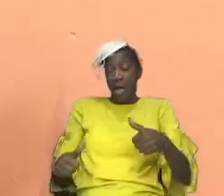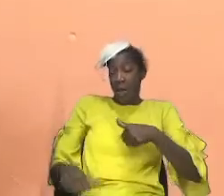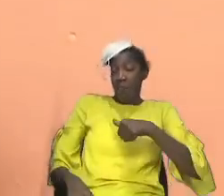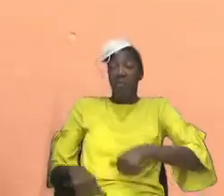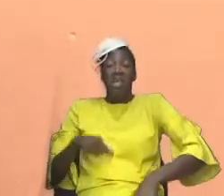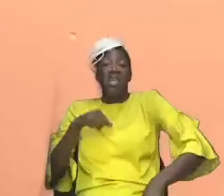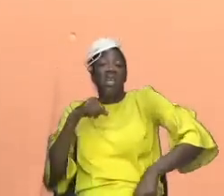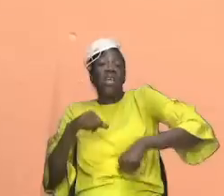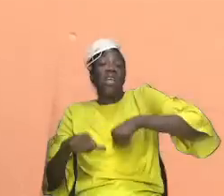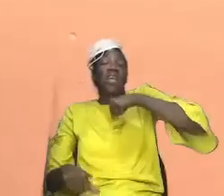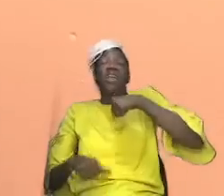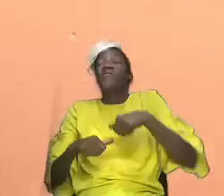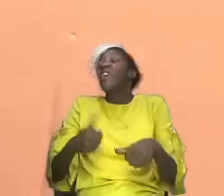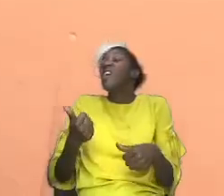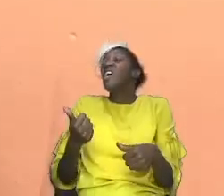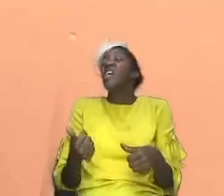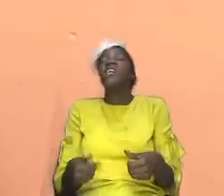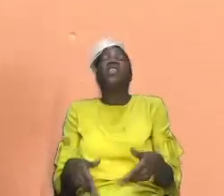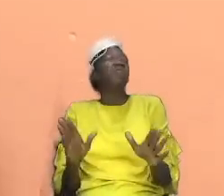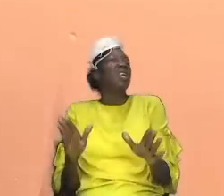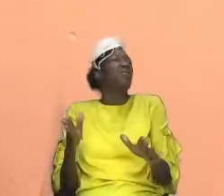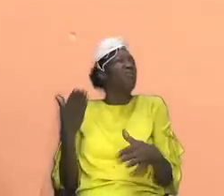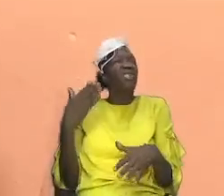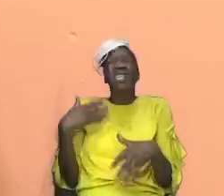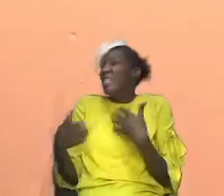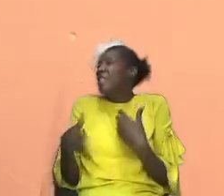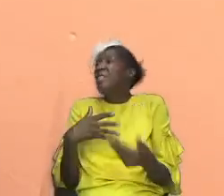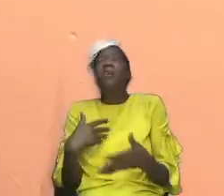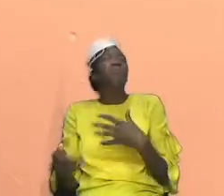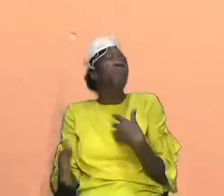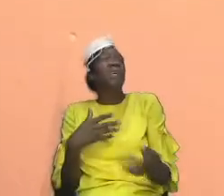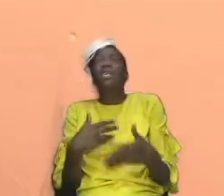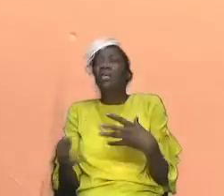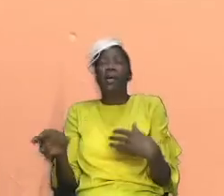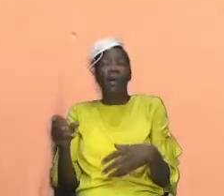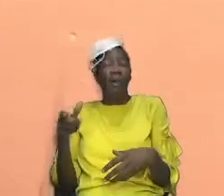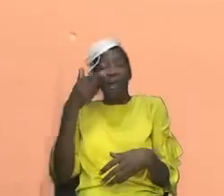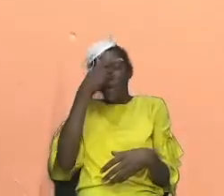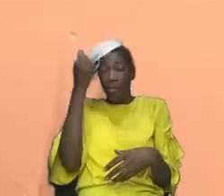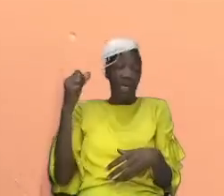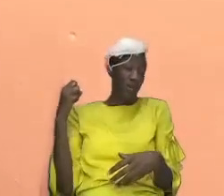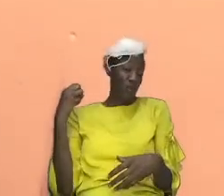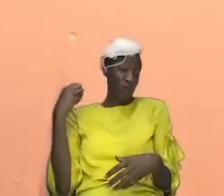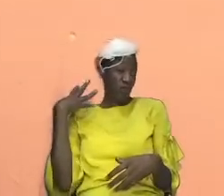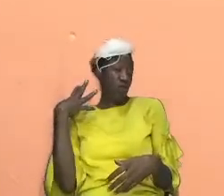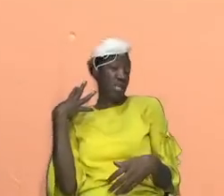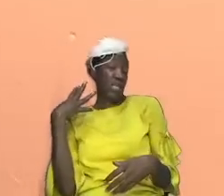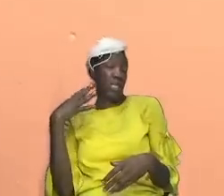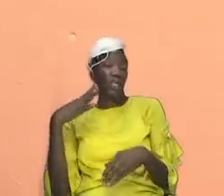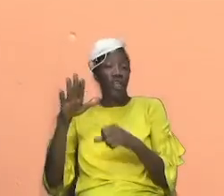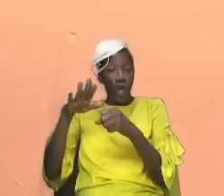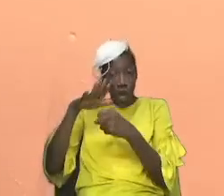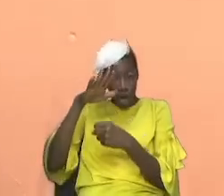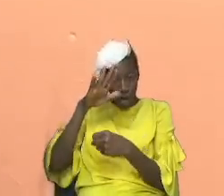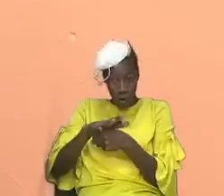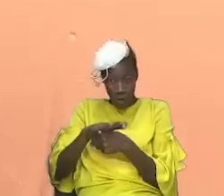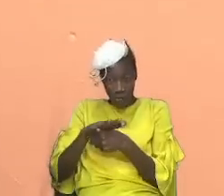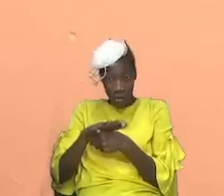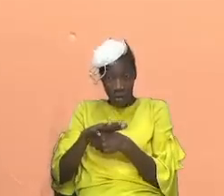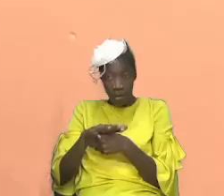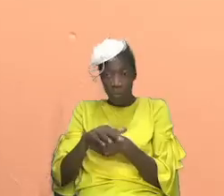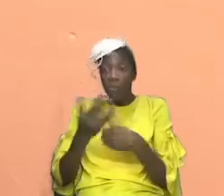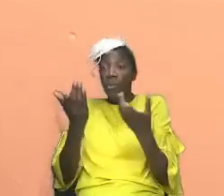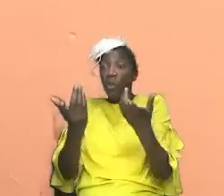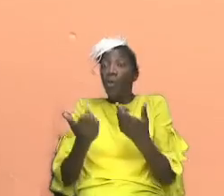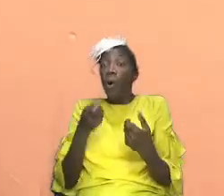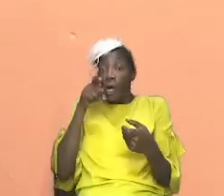any manner. And it doesn't really matter, because grace has covered it all. I want us to understand, saints